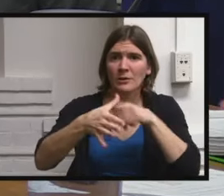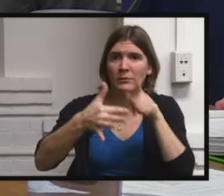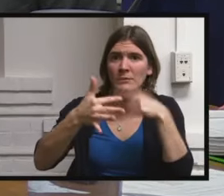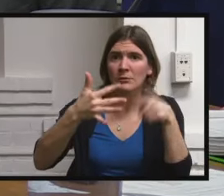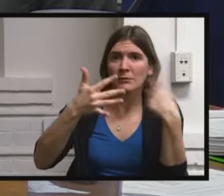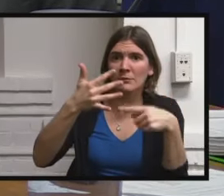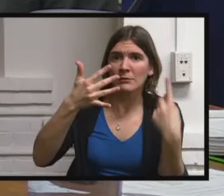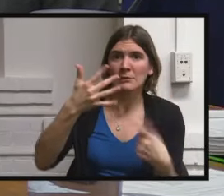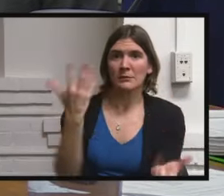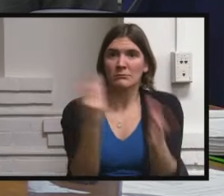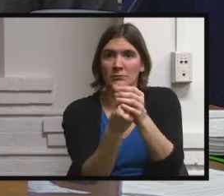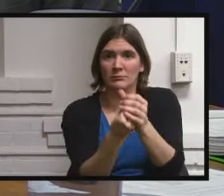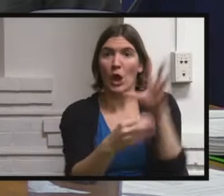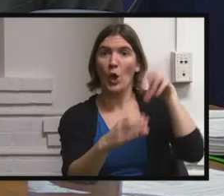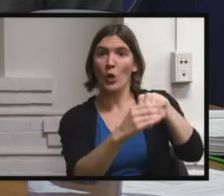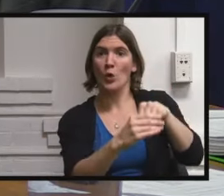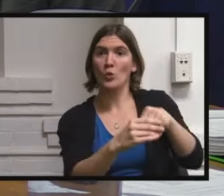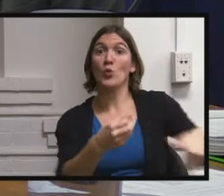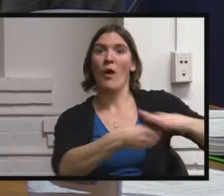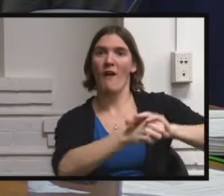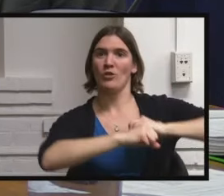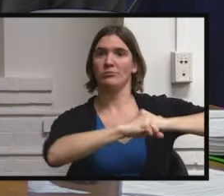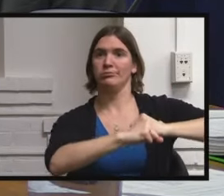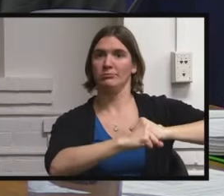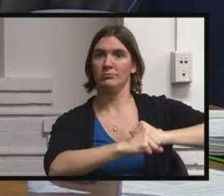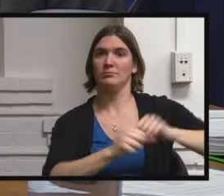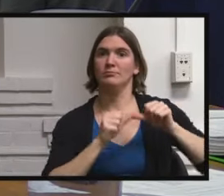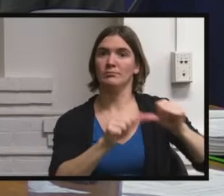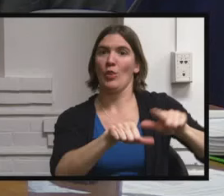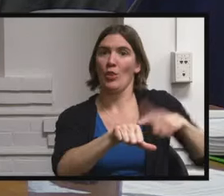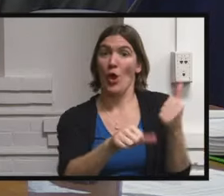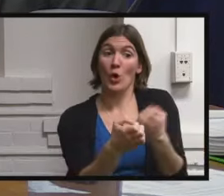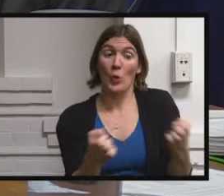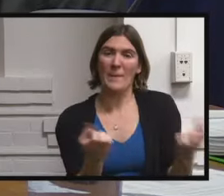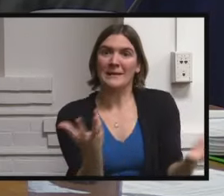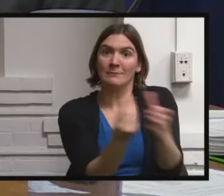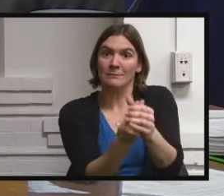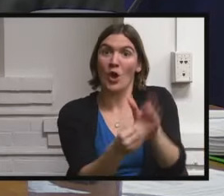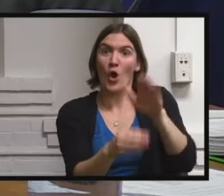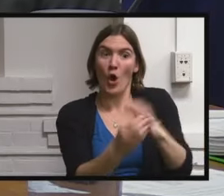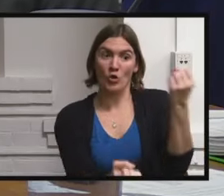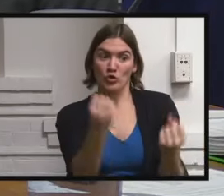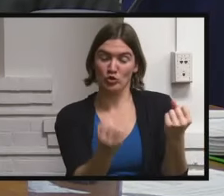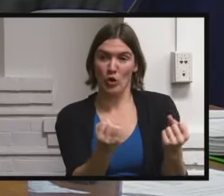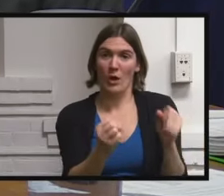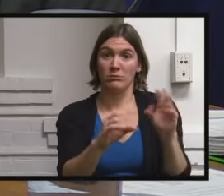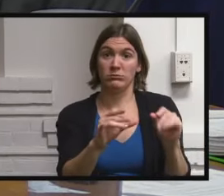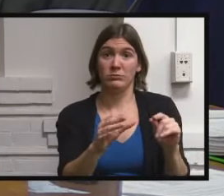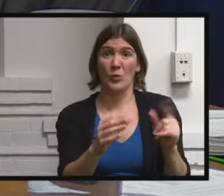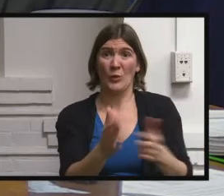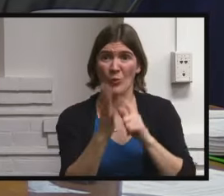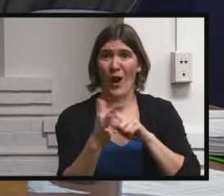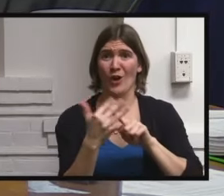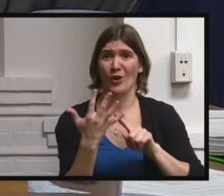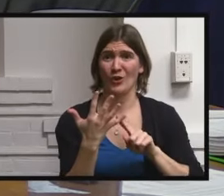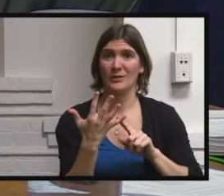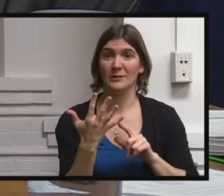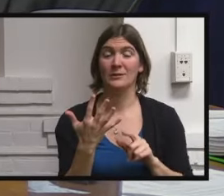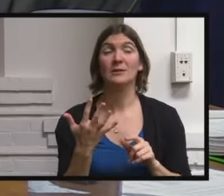this vehicle and with the equipment that is packaged on the vehicle. The